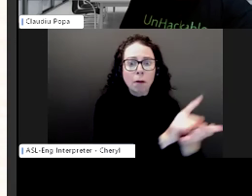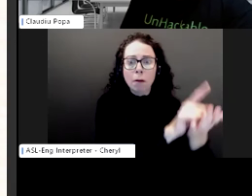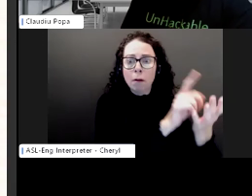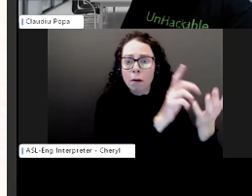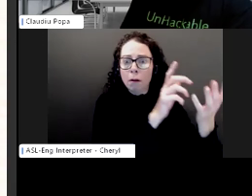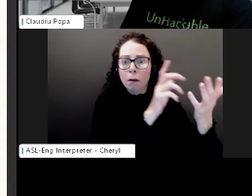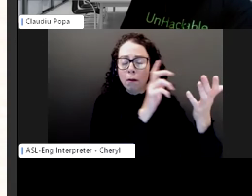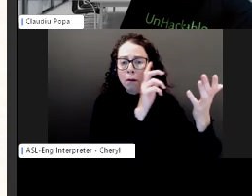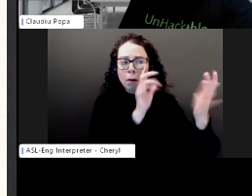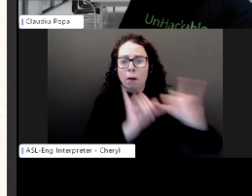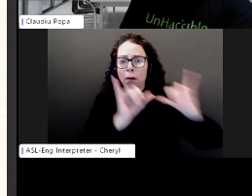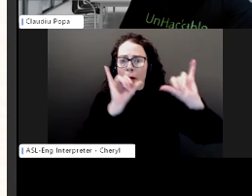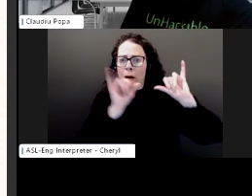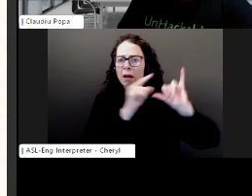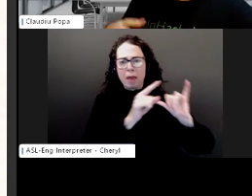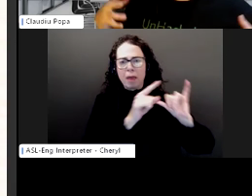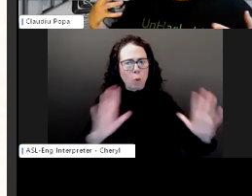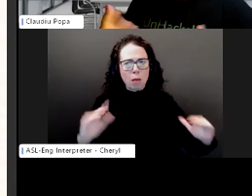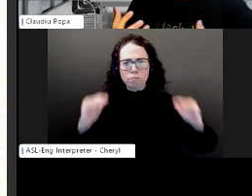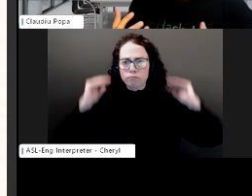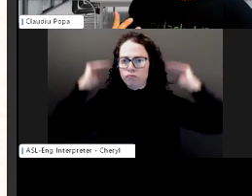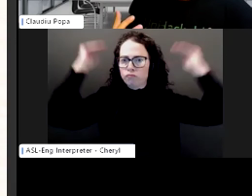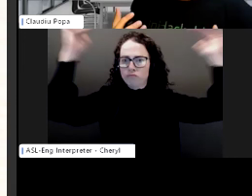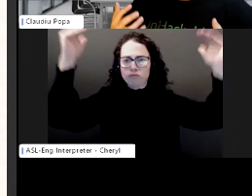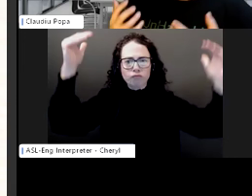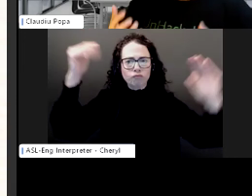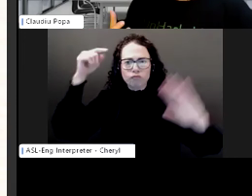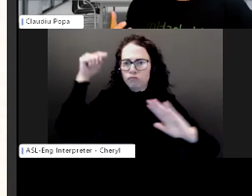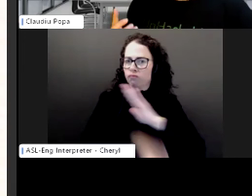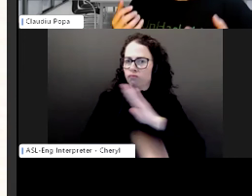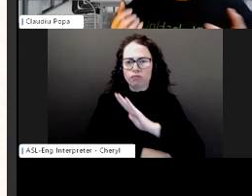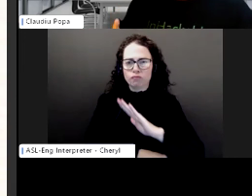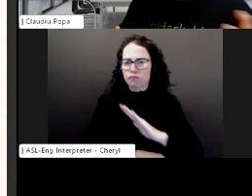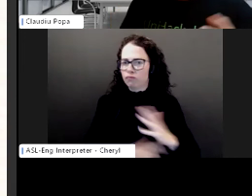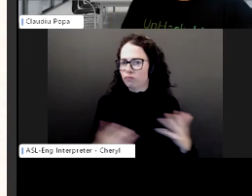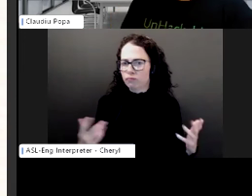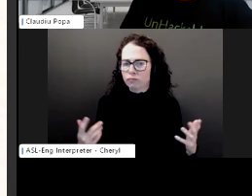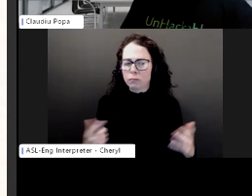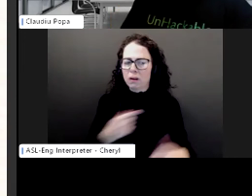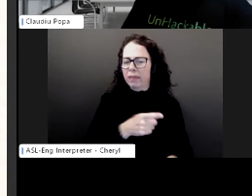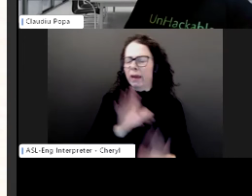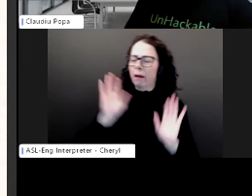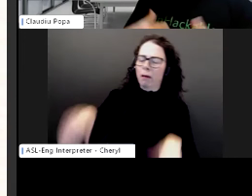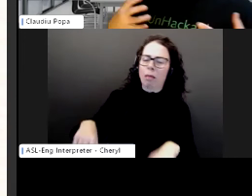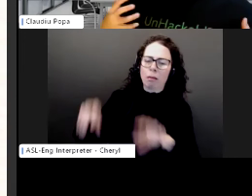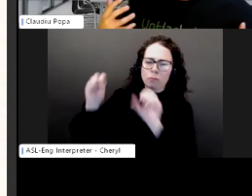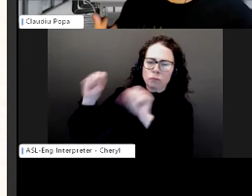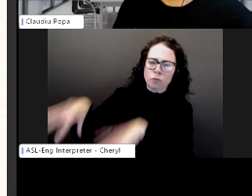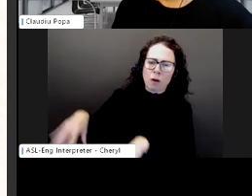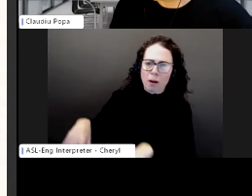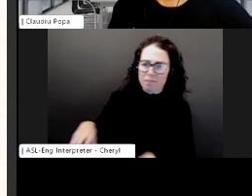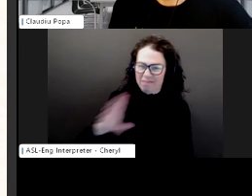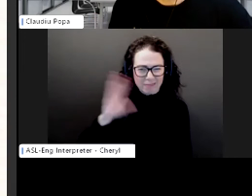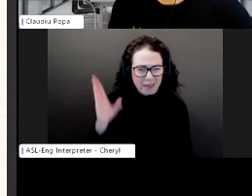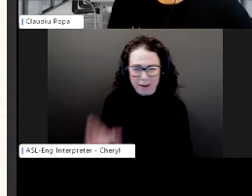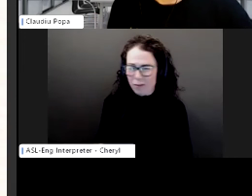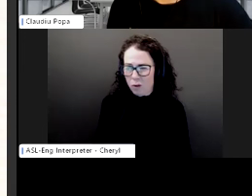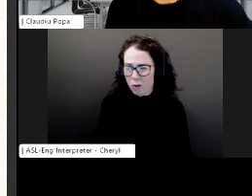that scammers do not turn these things around and are using the conversation,